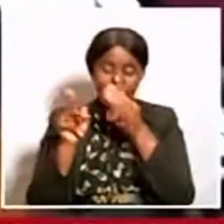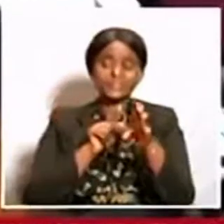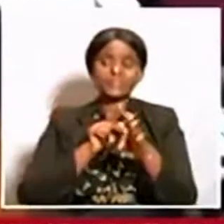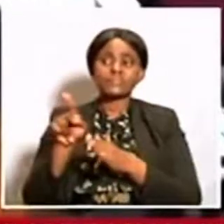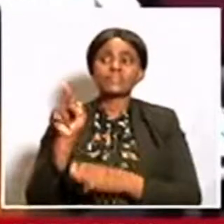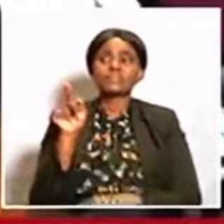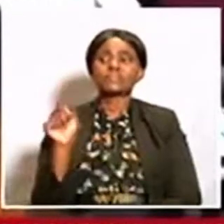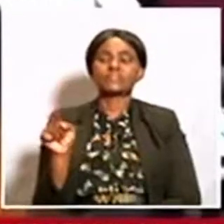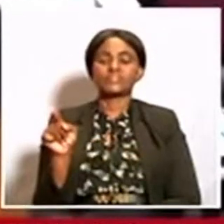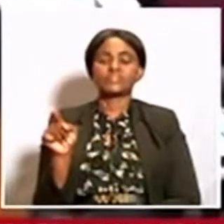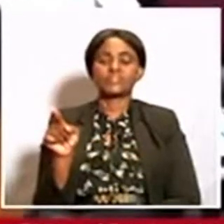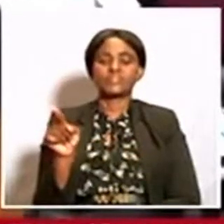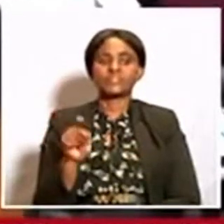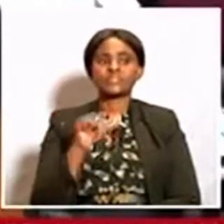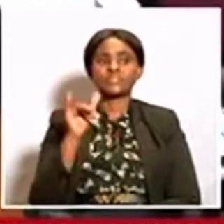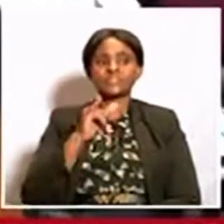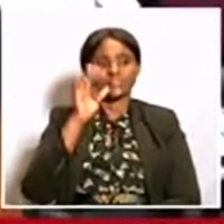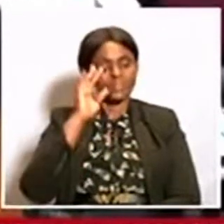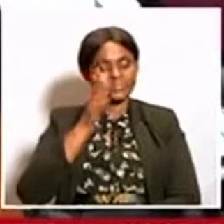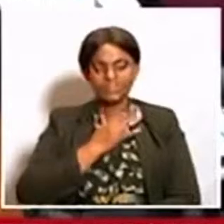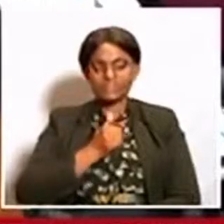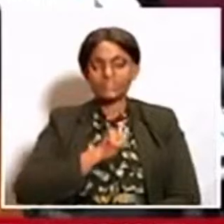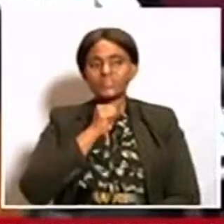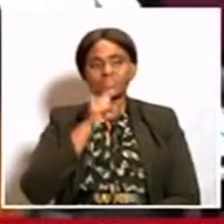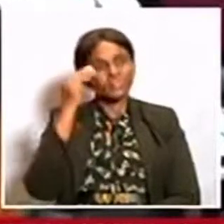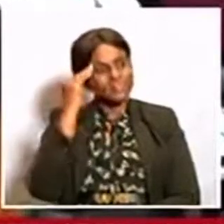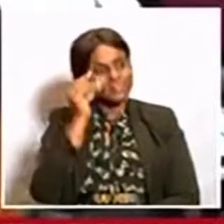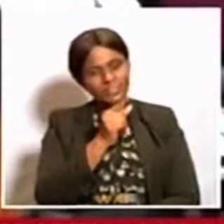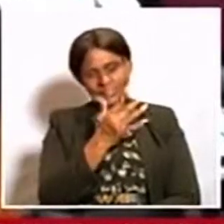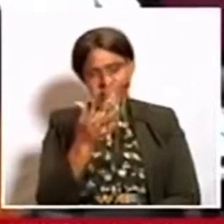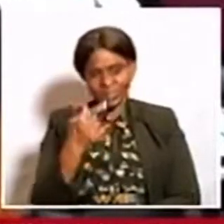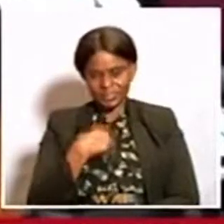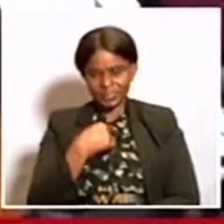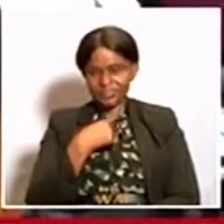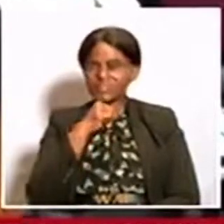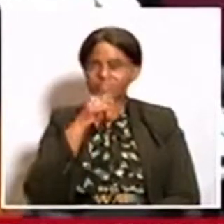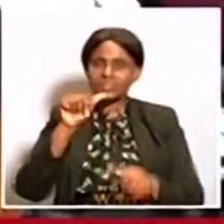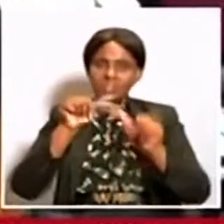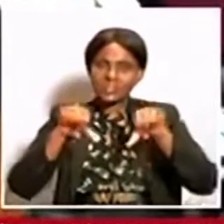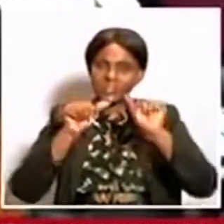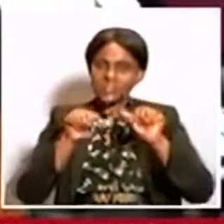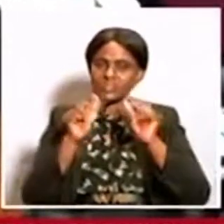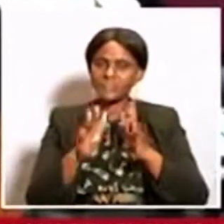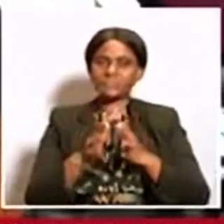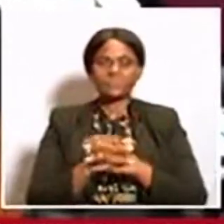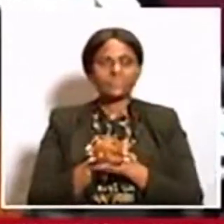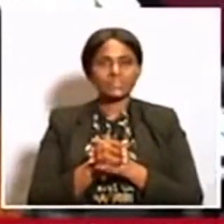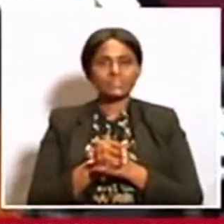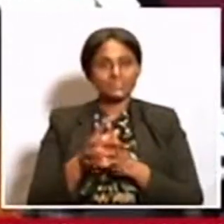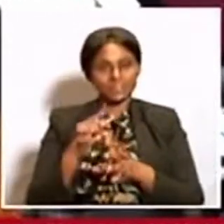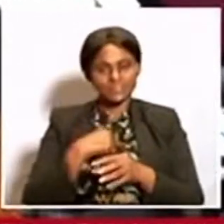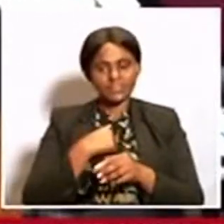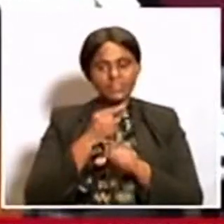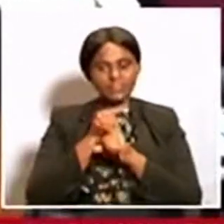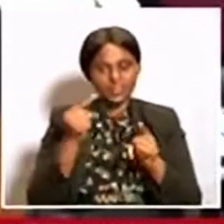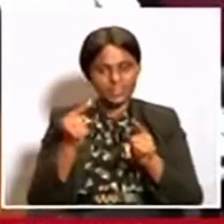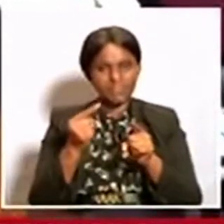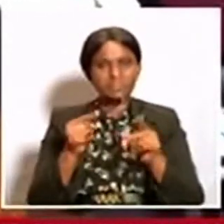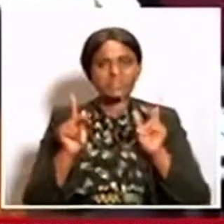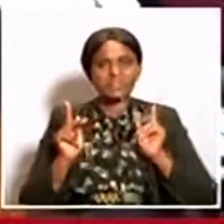professional. Yes, sir. I don't know these things. I'm not an auditor. Me, I'm just a vuvuzela